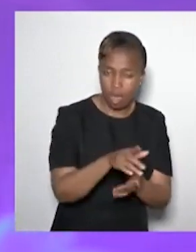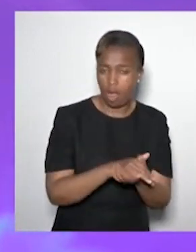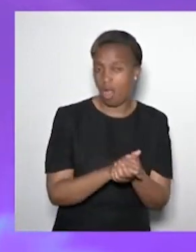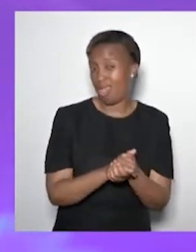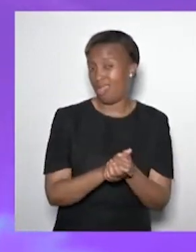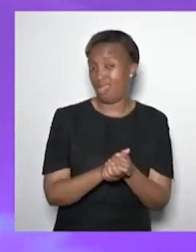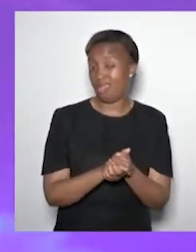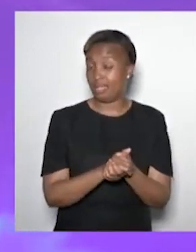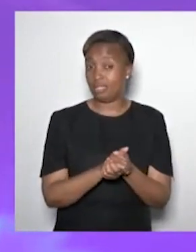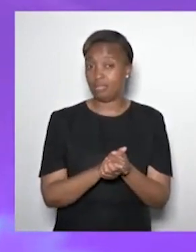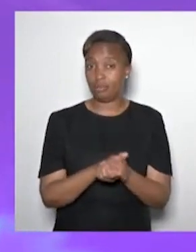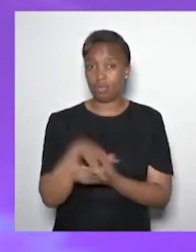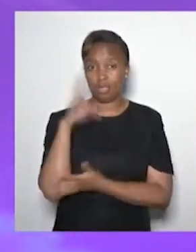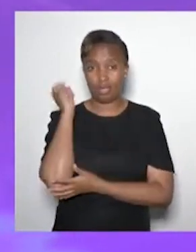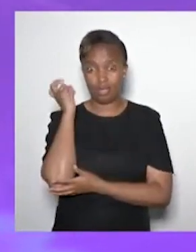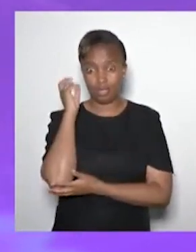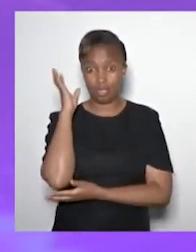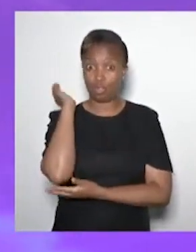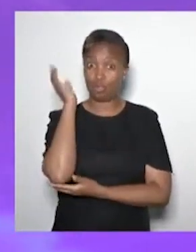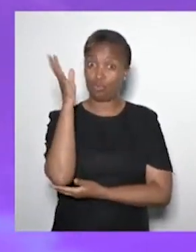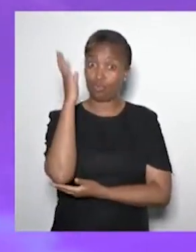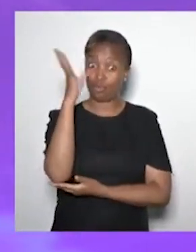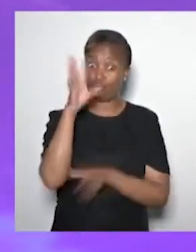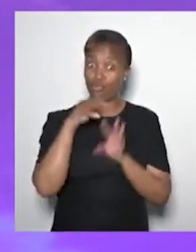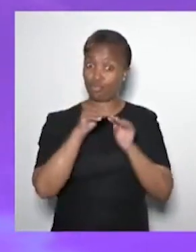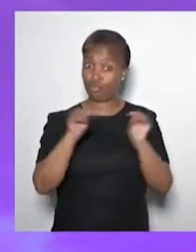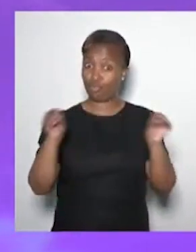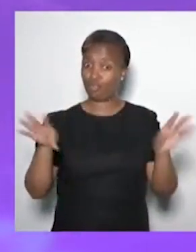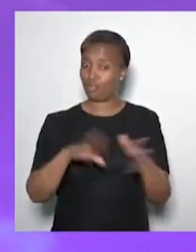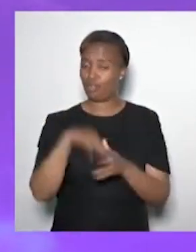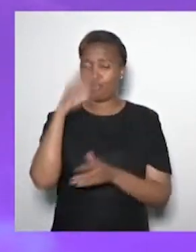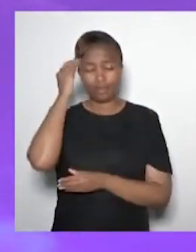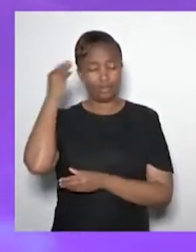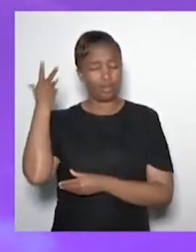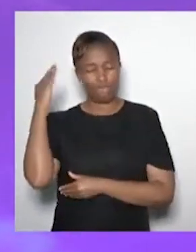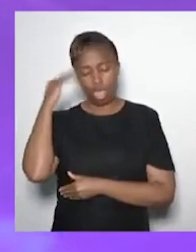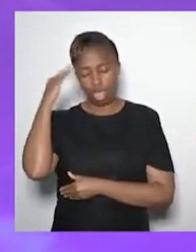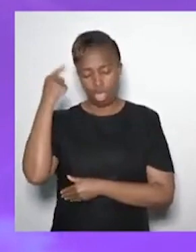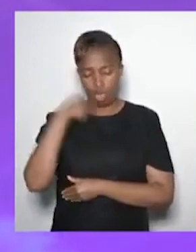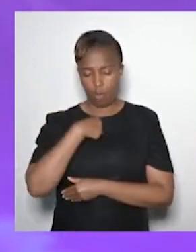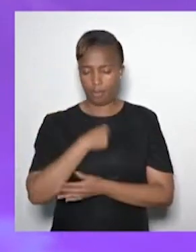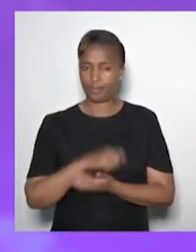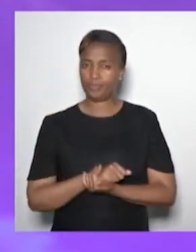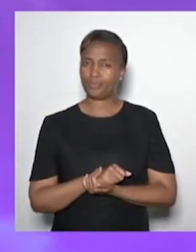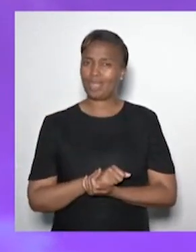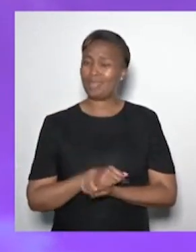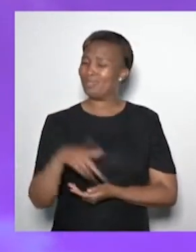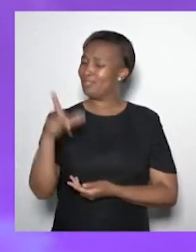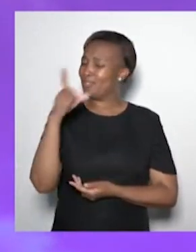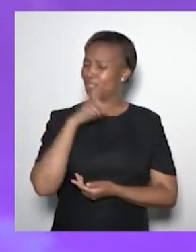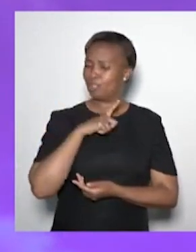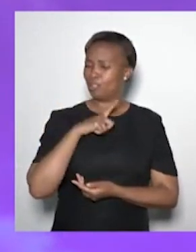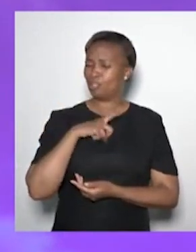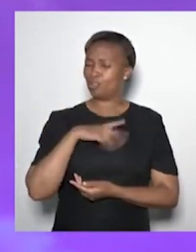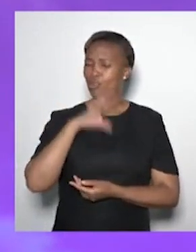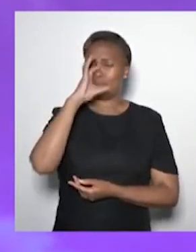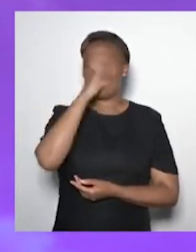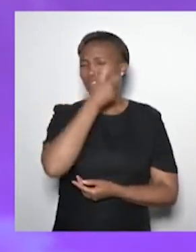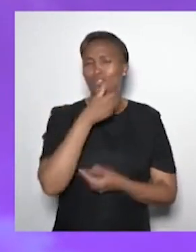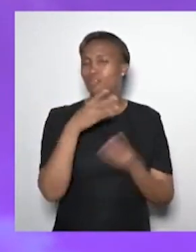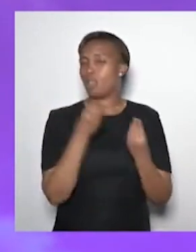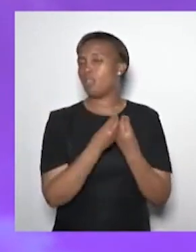And he listens to the preaching and the teaching. And I didn't know he knew me, you know. So he tells me something very strange. He